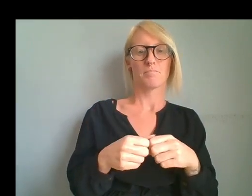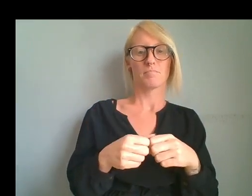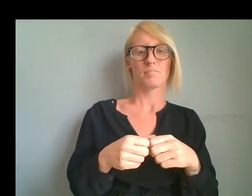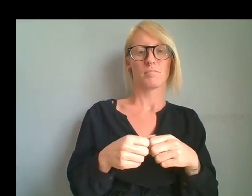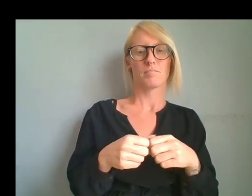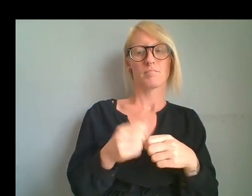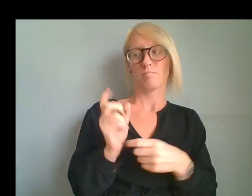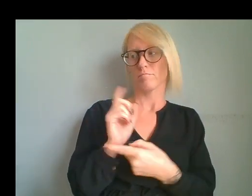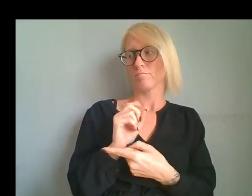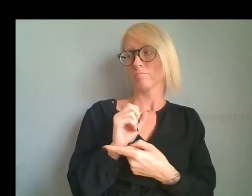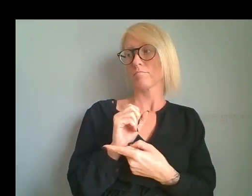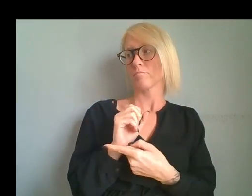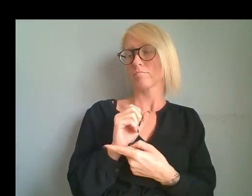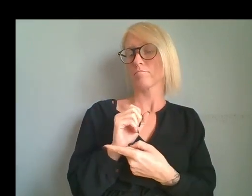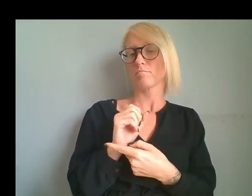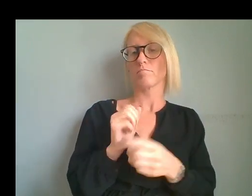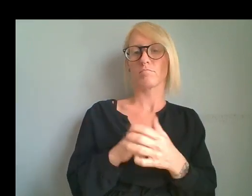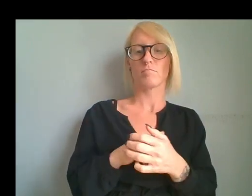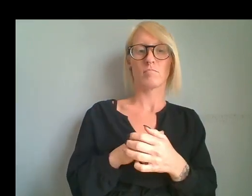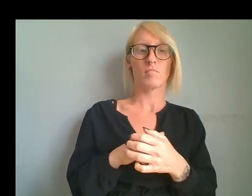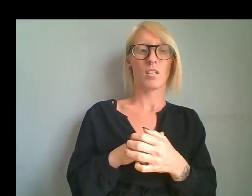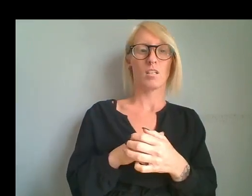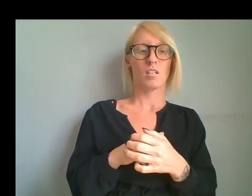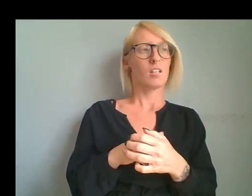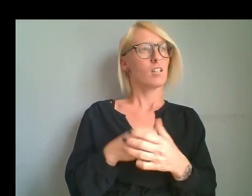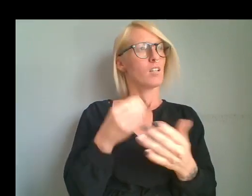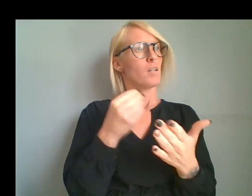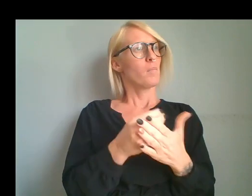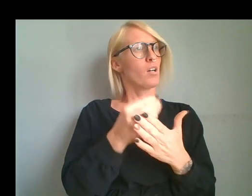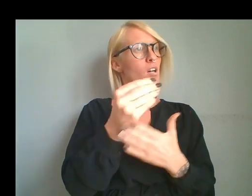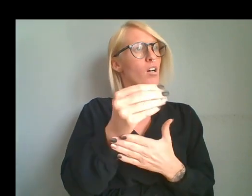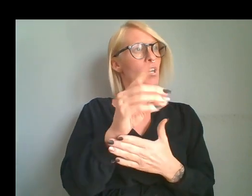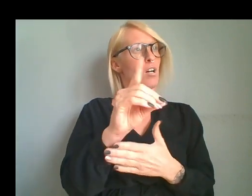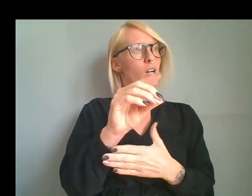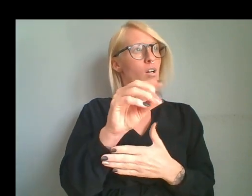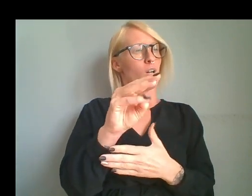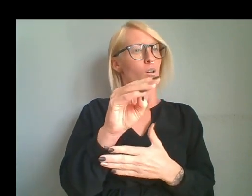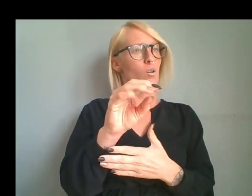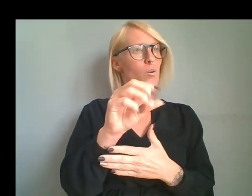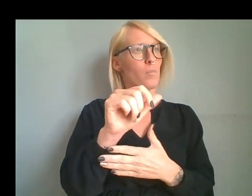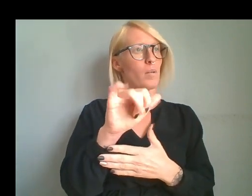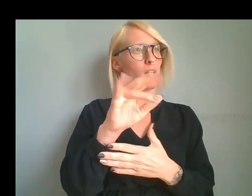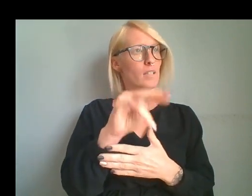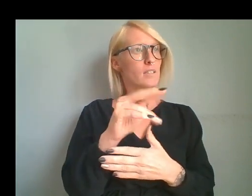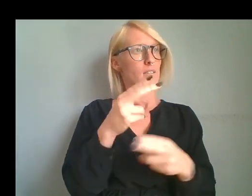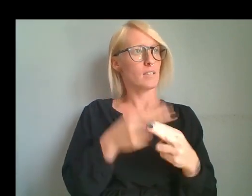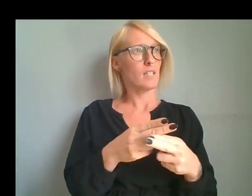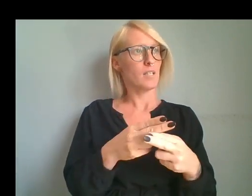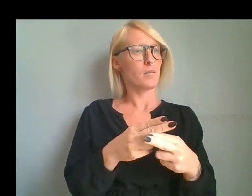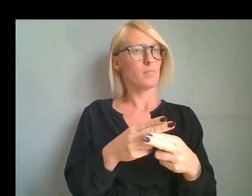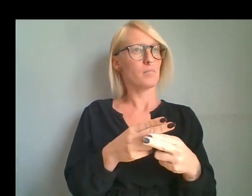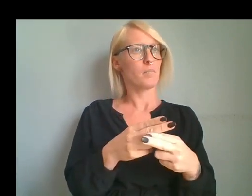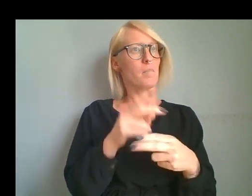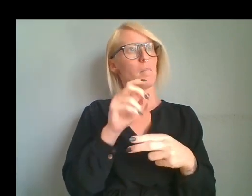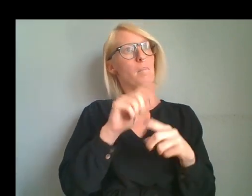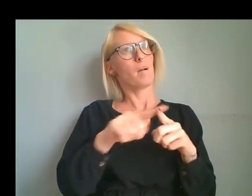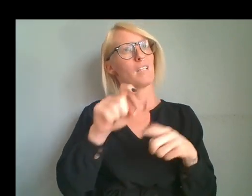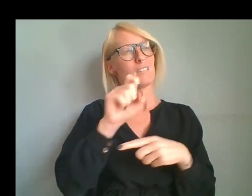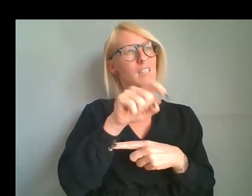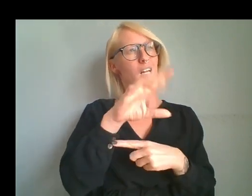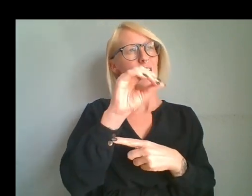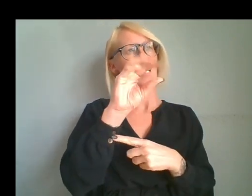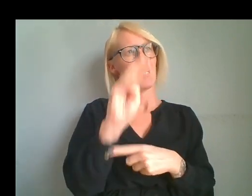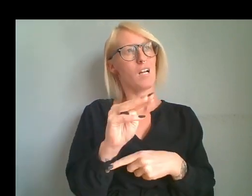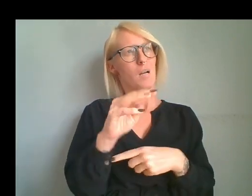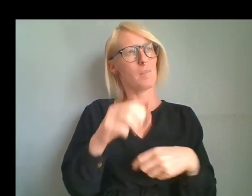point to Blogger. We bought the domain name through Blogger, but it's a .com address. Okay. I didn't